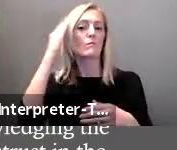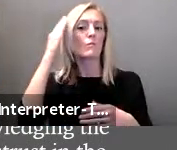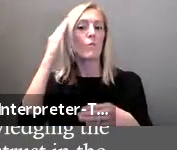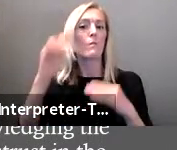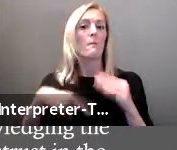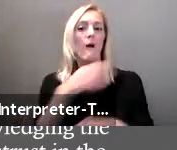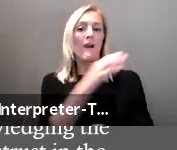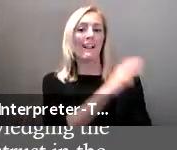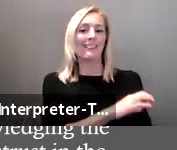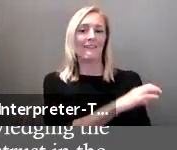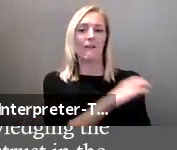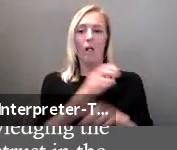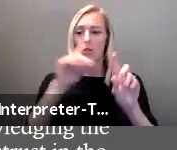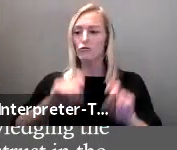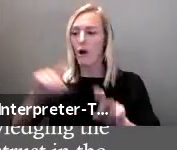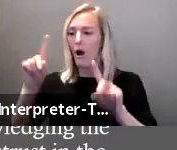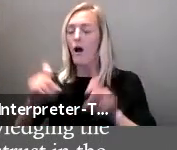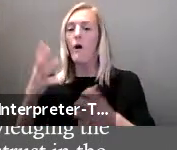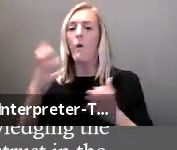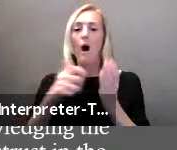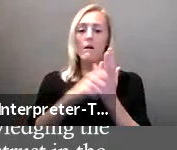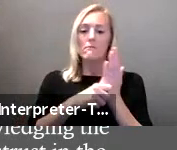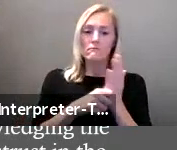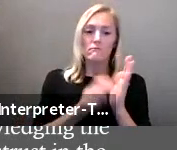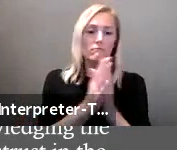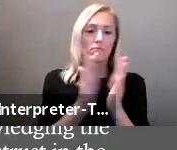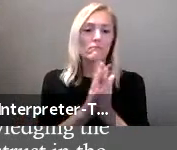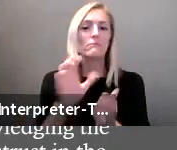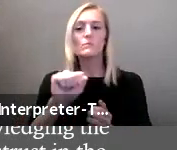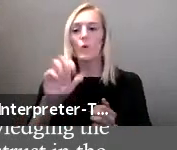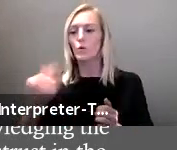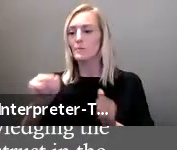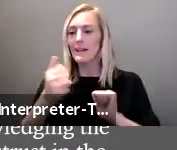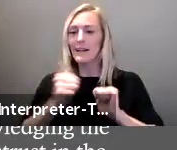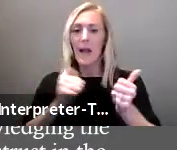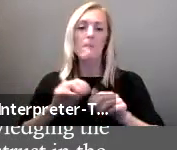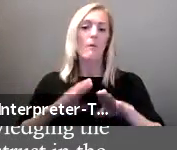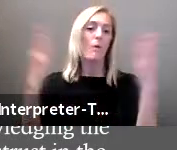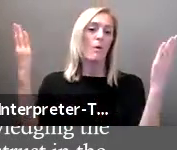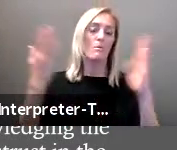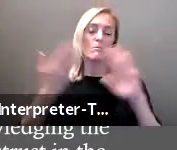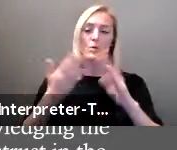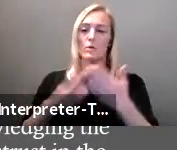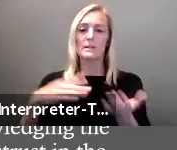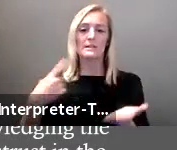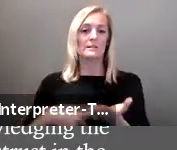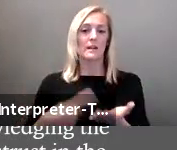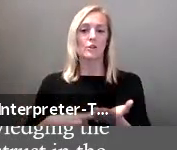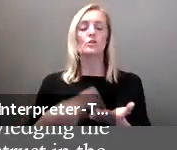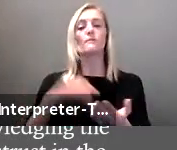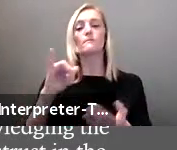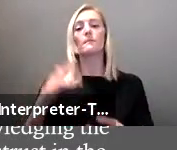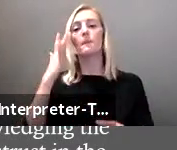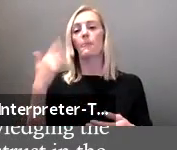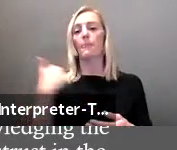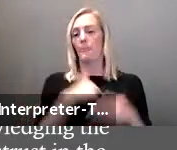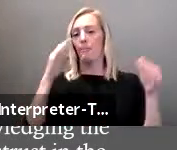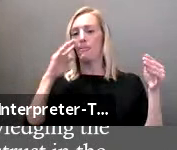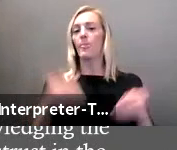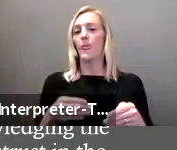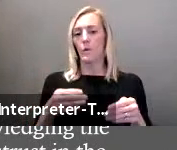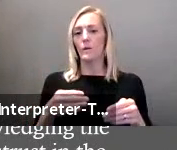trials. They wanted pamphlets and social media campaigns and open community discussions. And that is one of the reasons why we focused our Celebrate